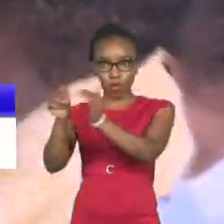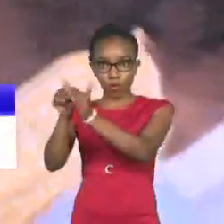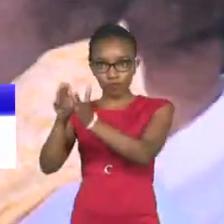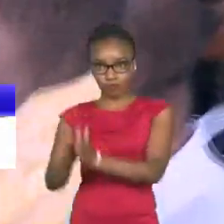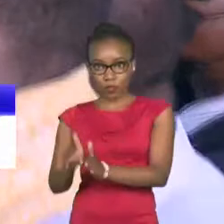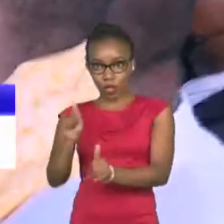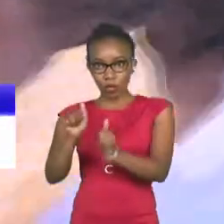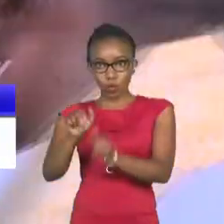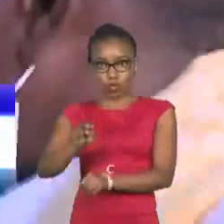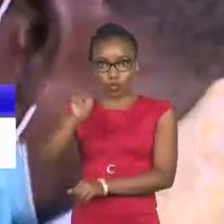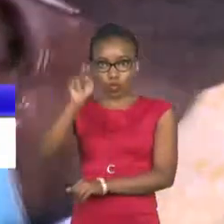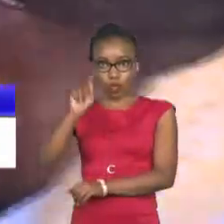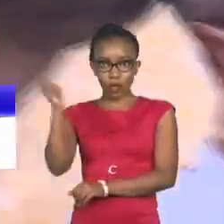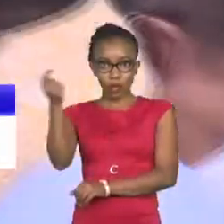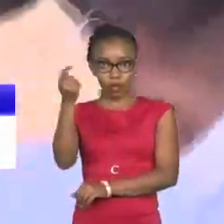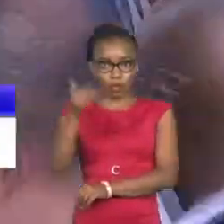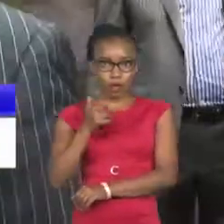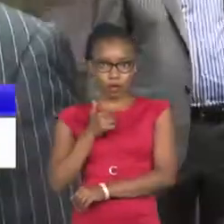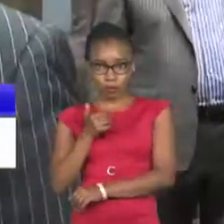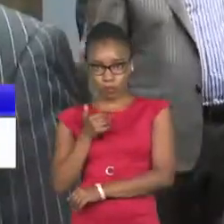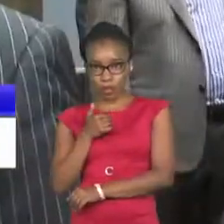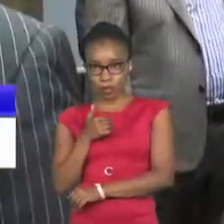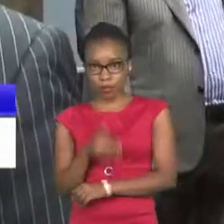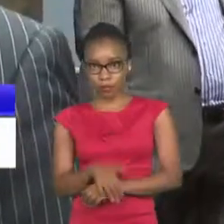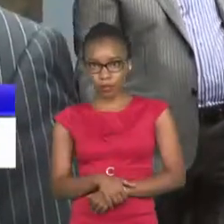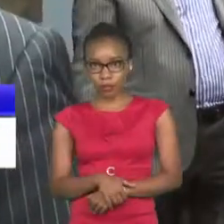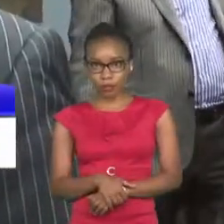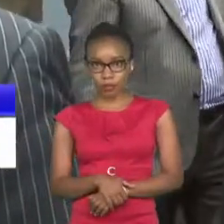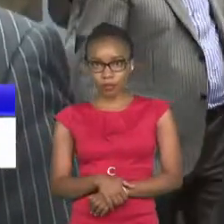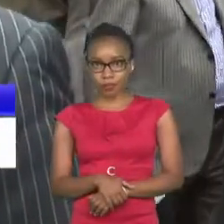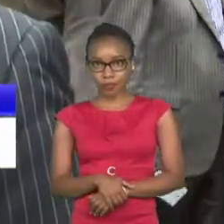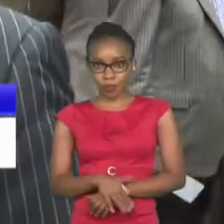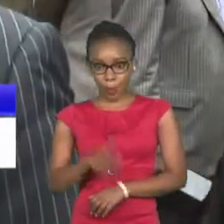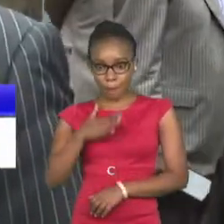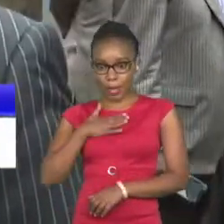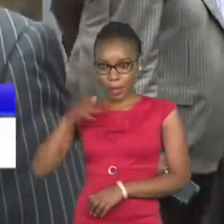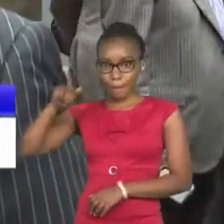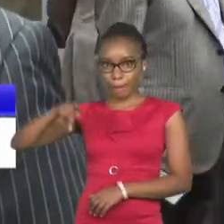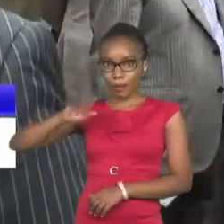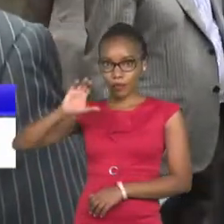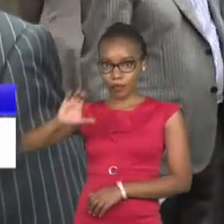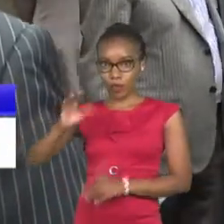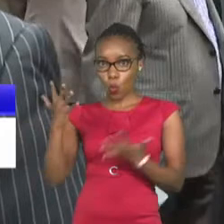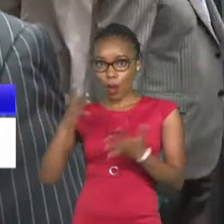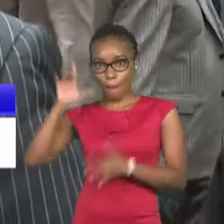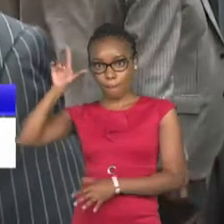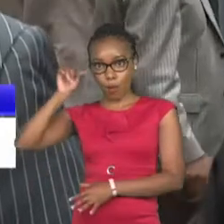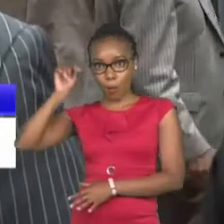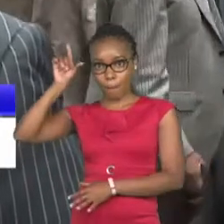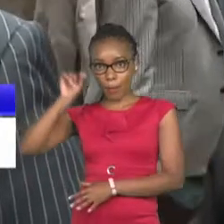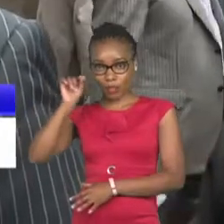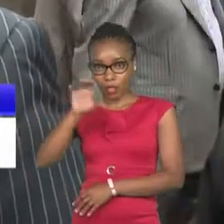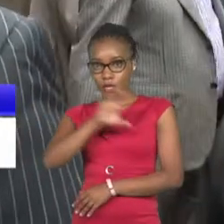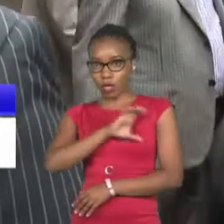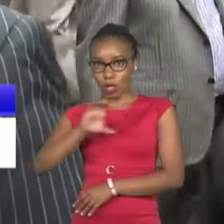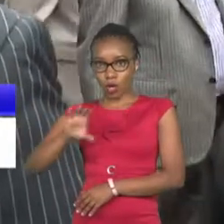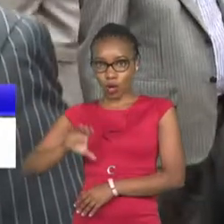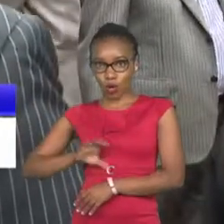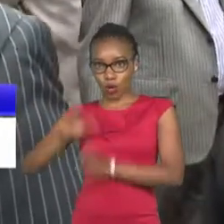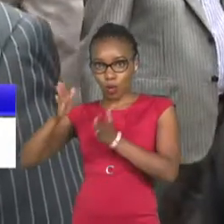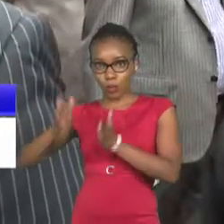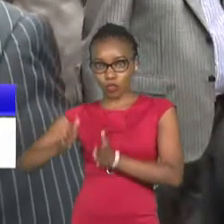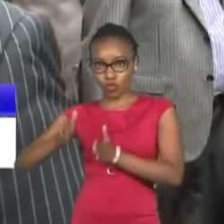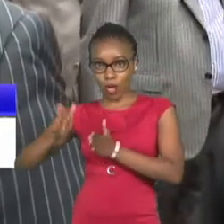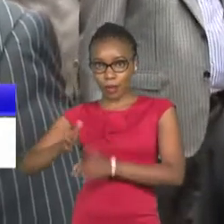Kenya ever produced. He was my PC in Mombasa, provincial commissioner.